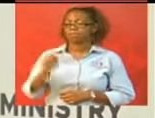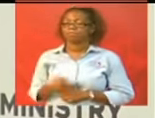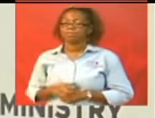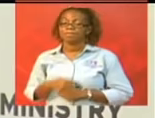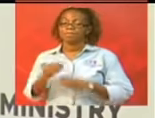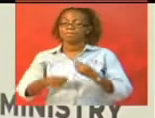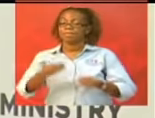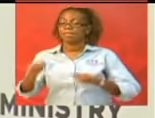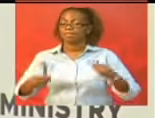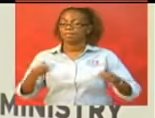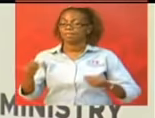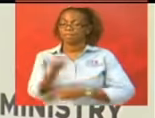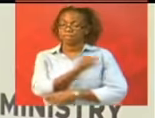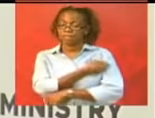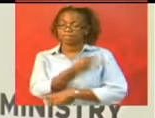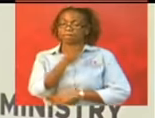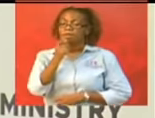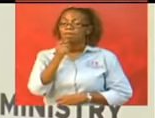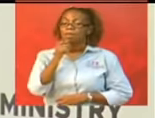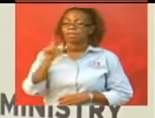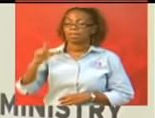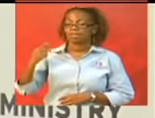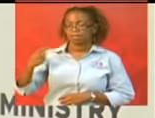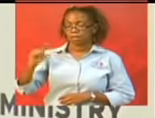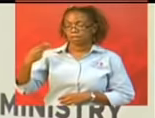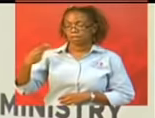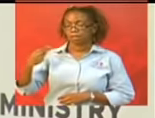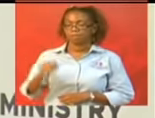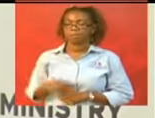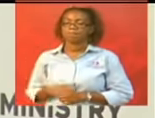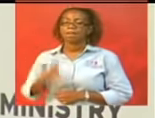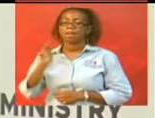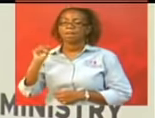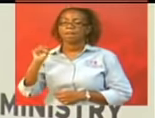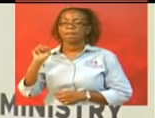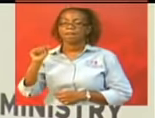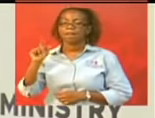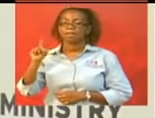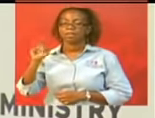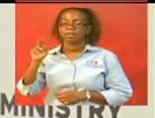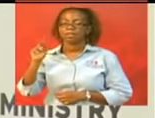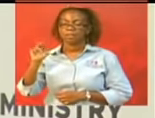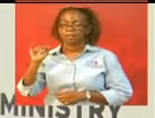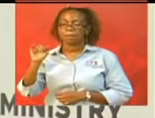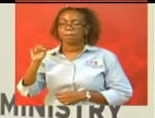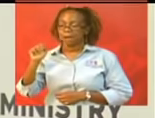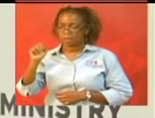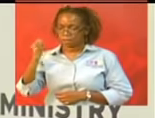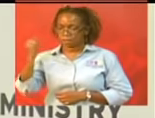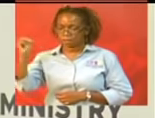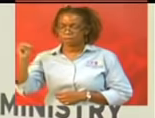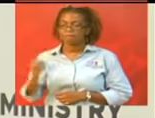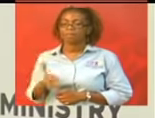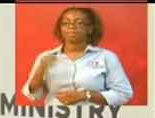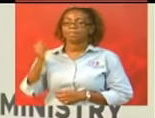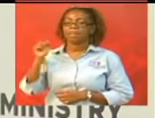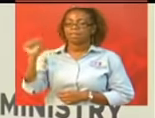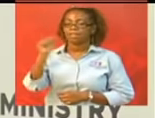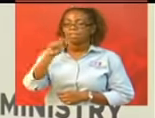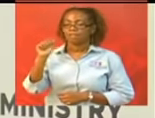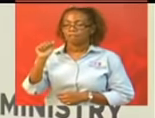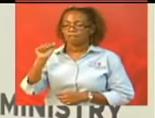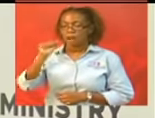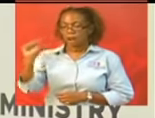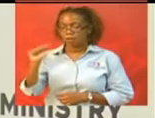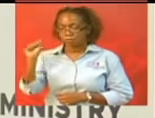Health Center, Maloney Health Center, Aruka Health Center, the St. Joseph